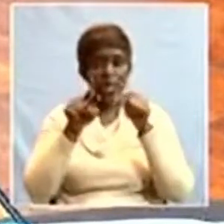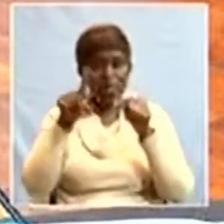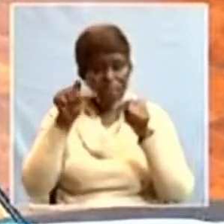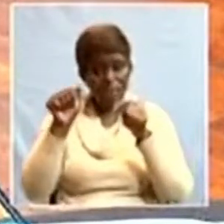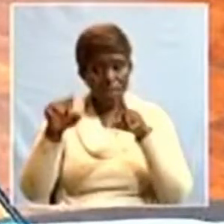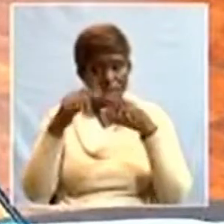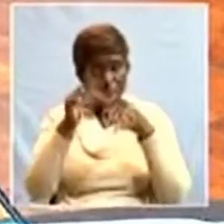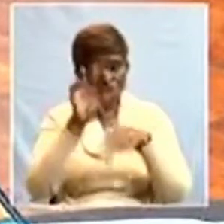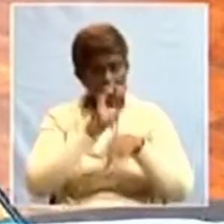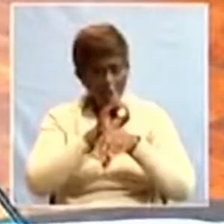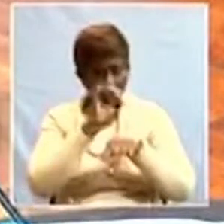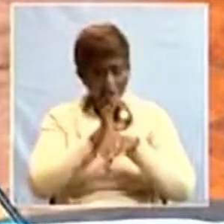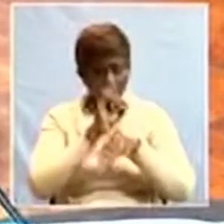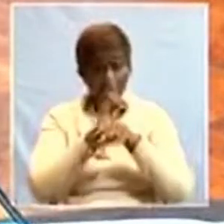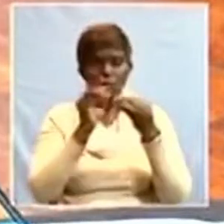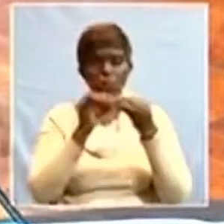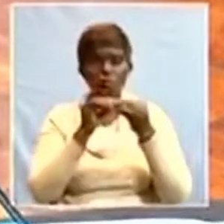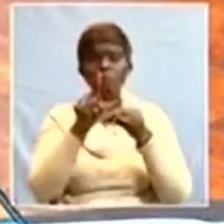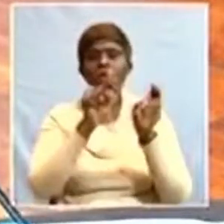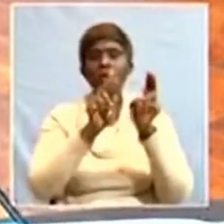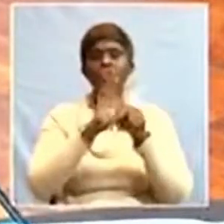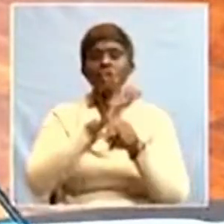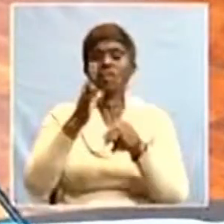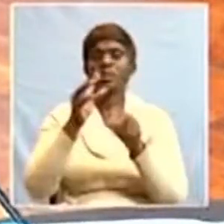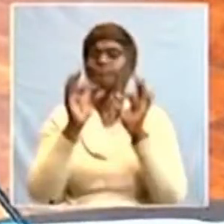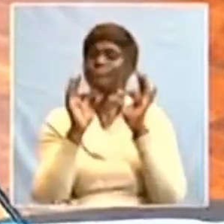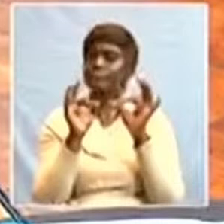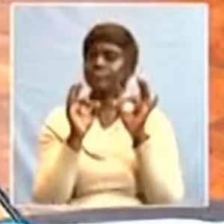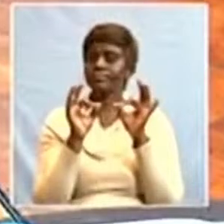PS gives you an opportunity, you respond accurately.